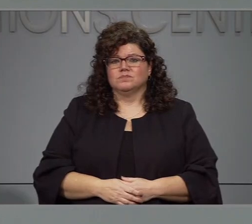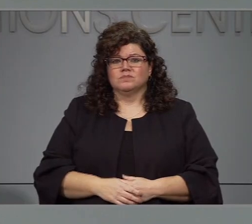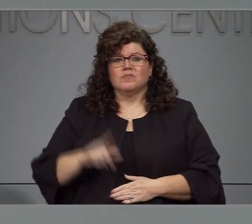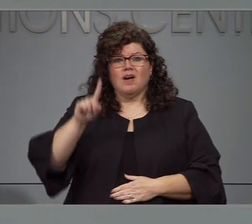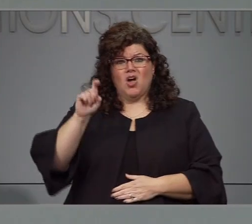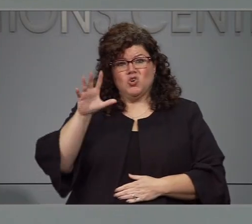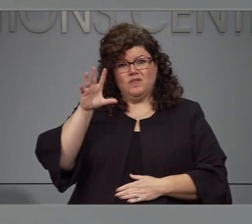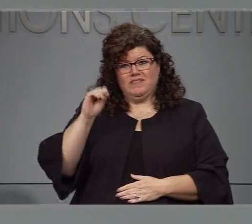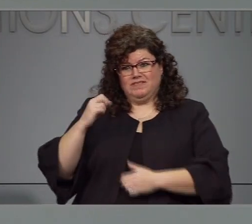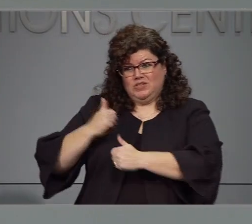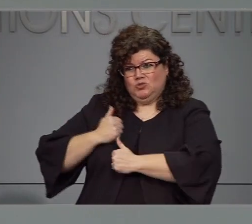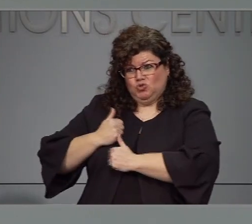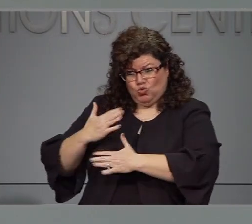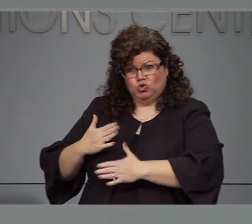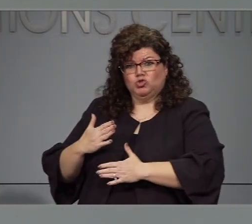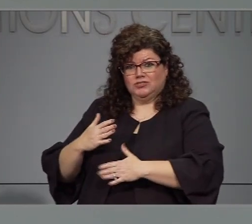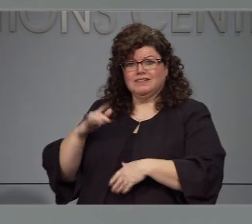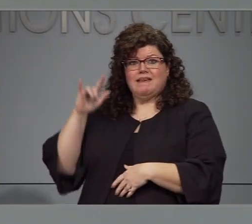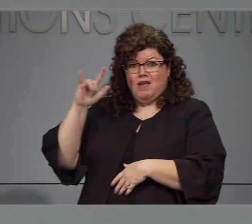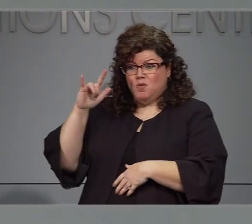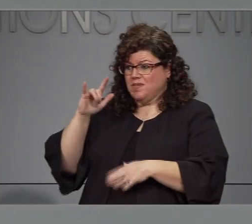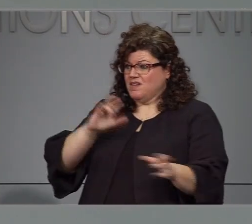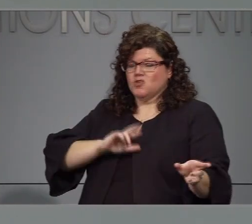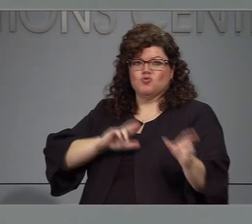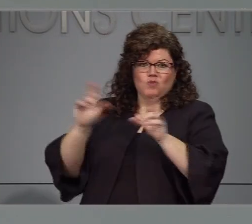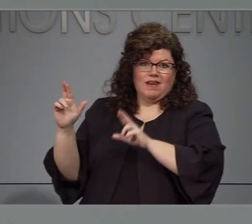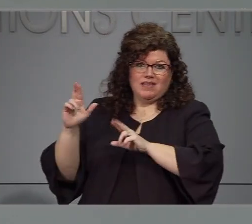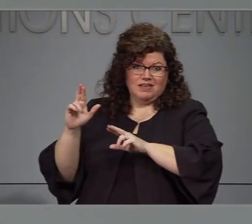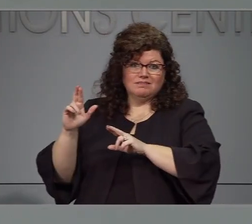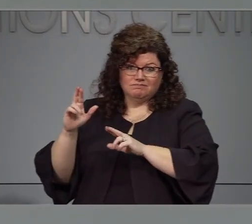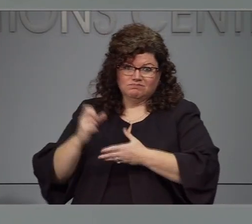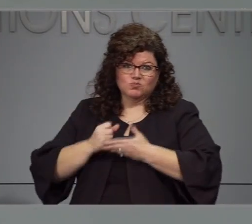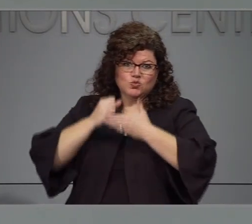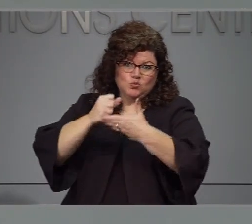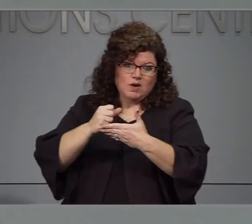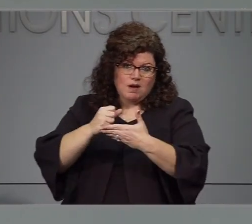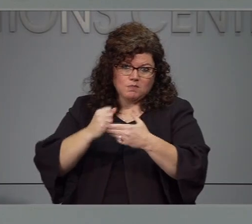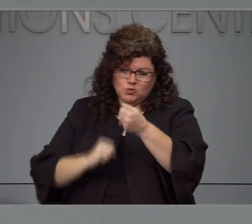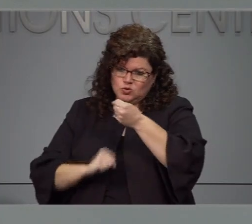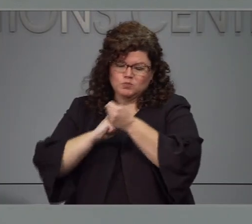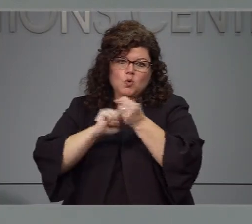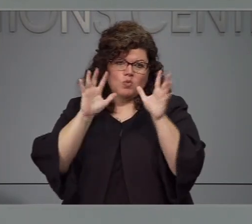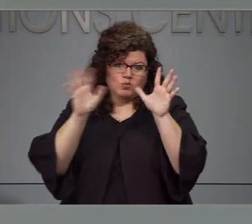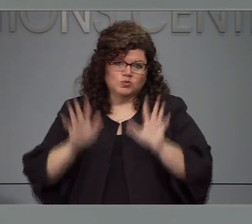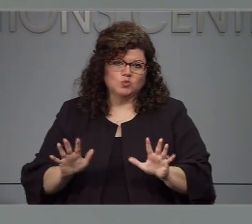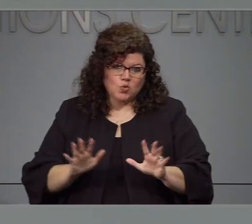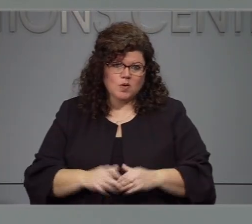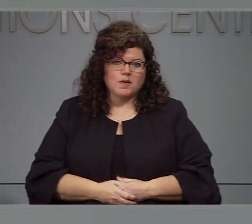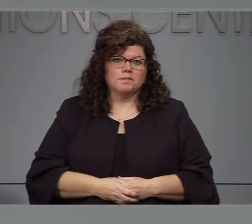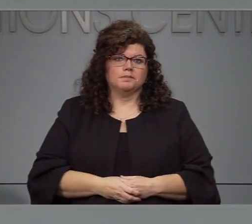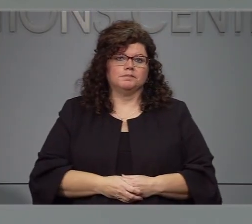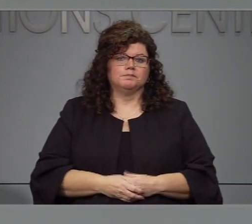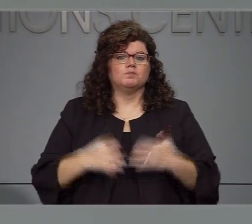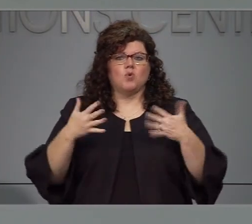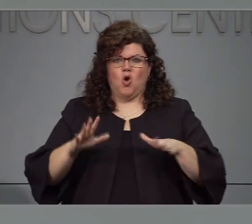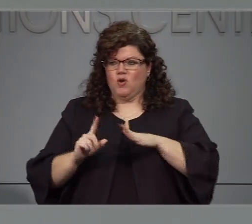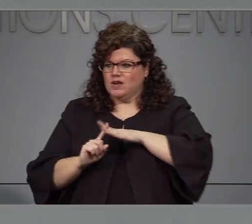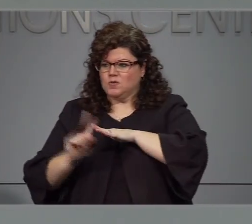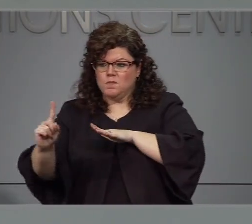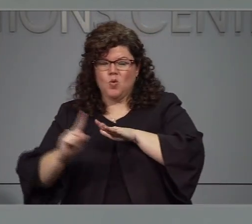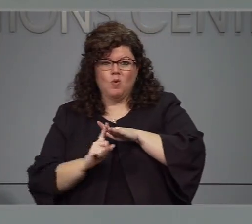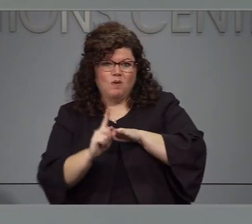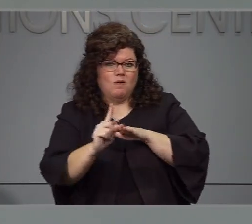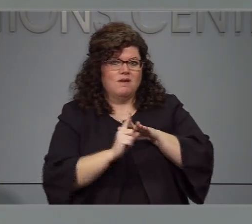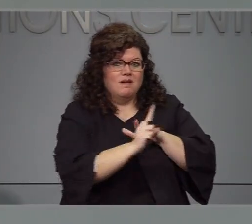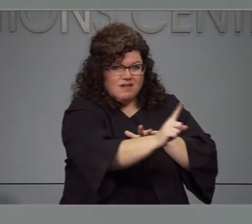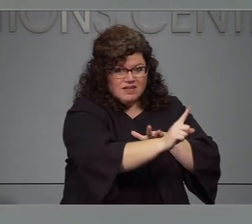150 soldiers and airmen for duty to support the storm that's approaching. We're deployed into 6 different